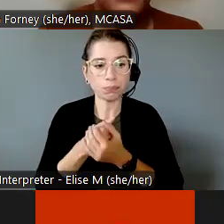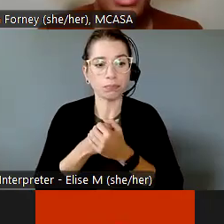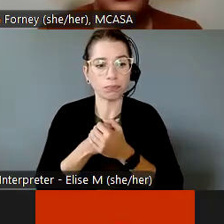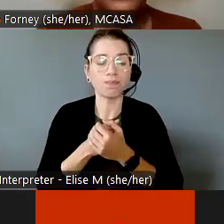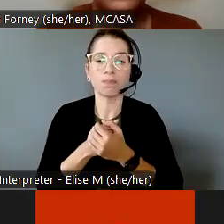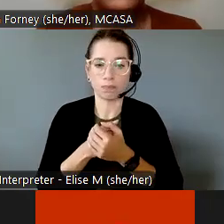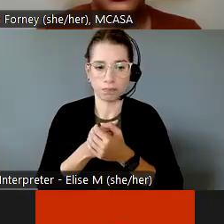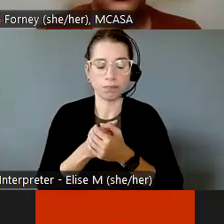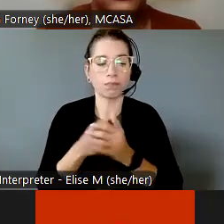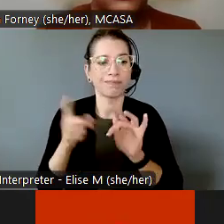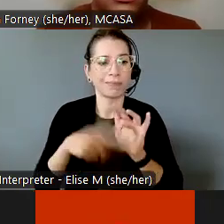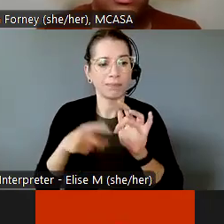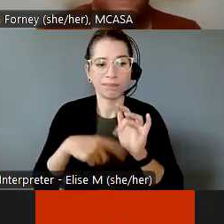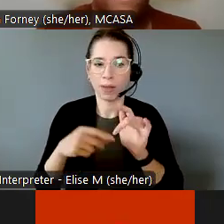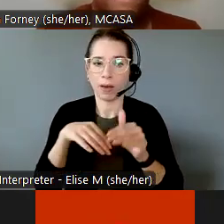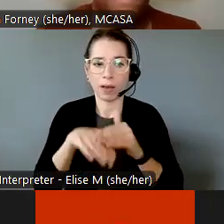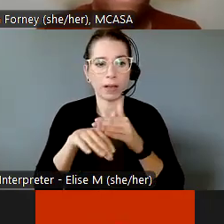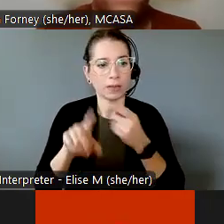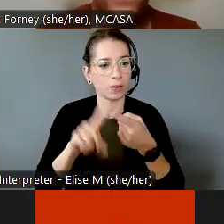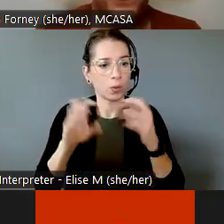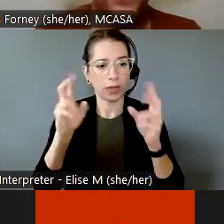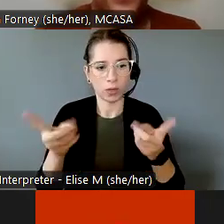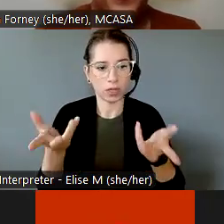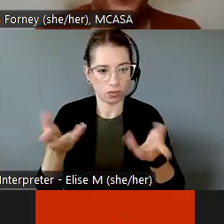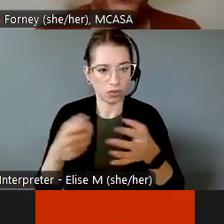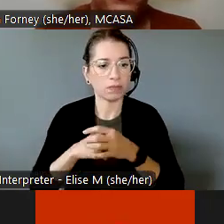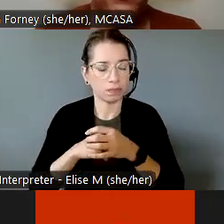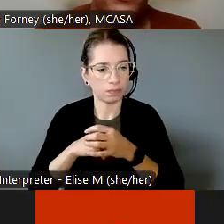lack of access to education,